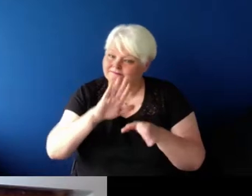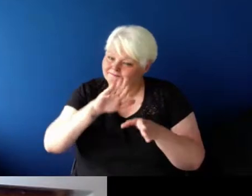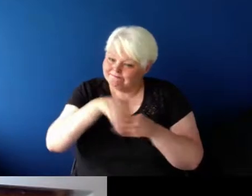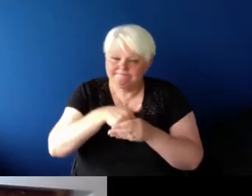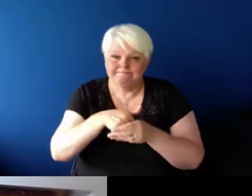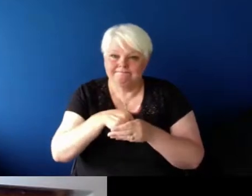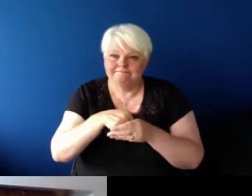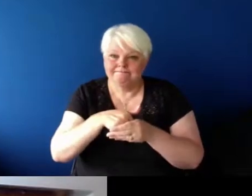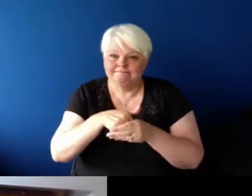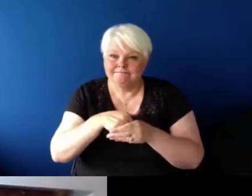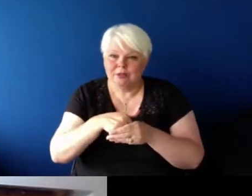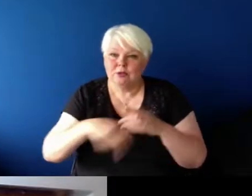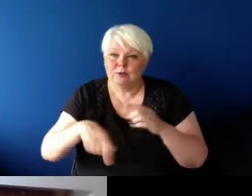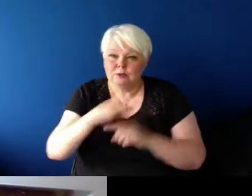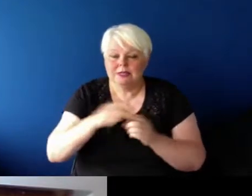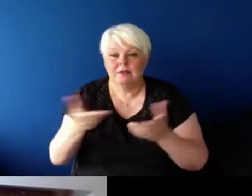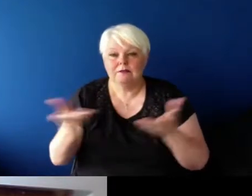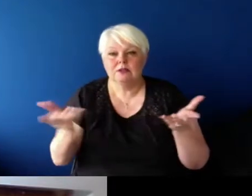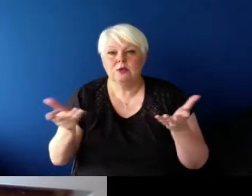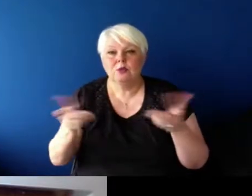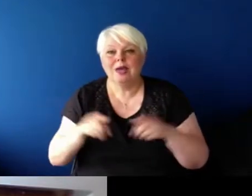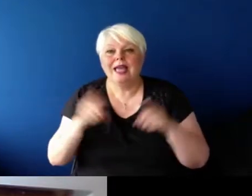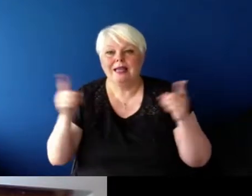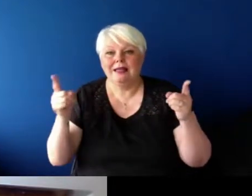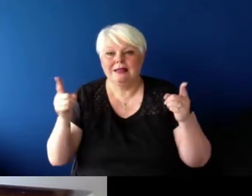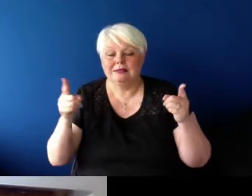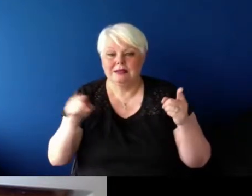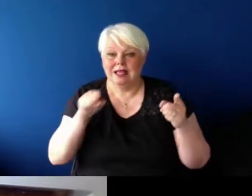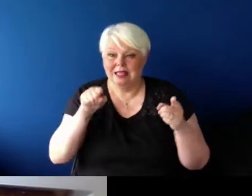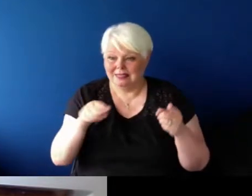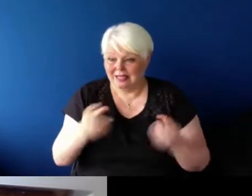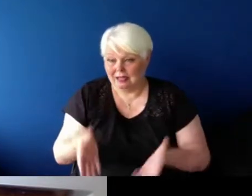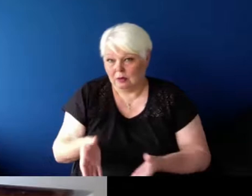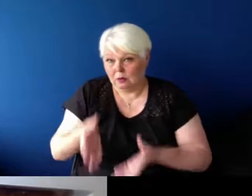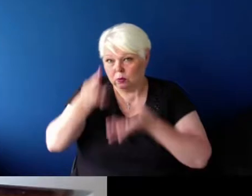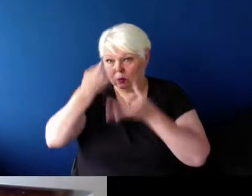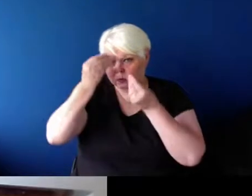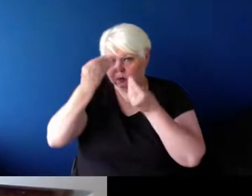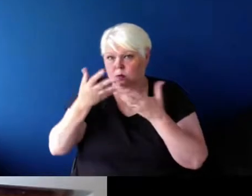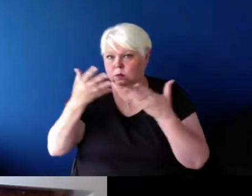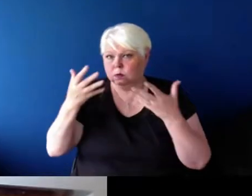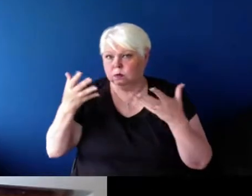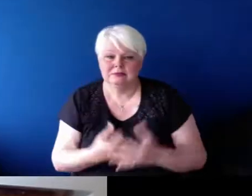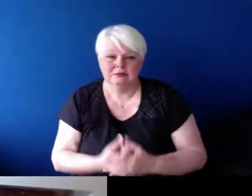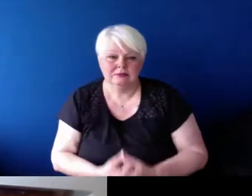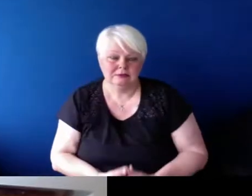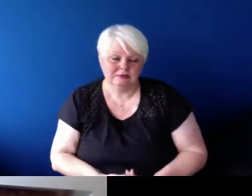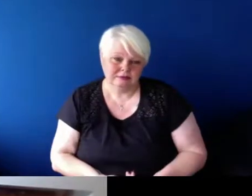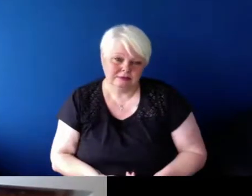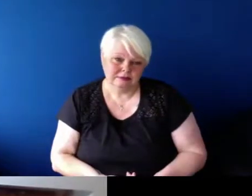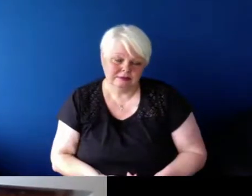community, and taught me a huge amount, a massive amount.